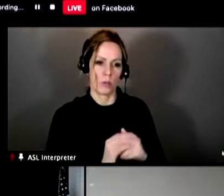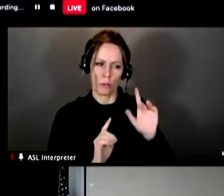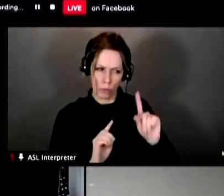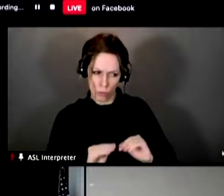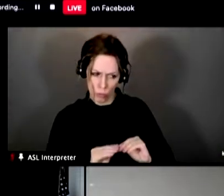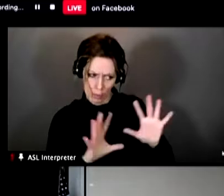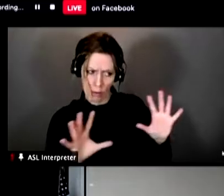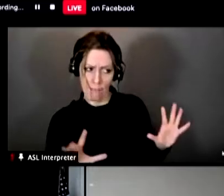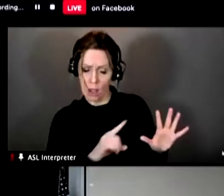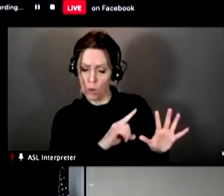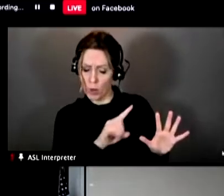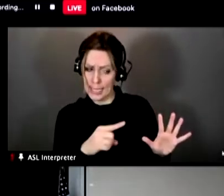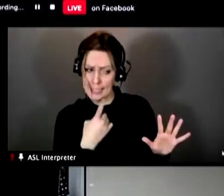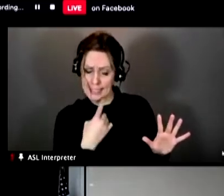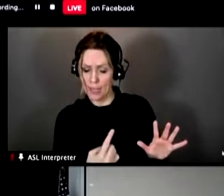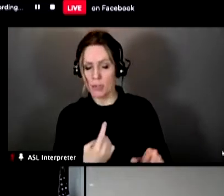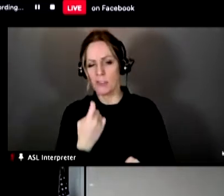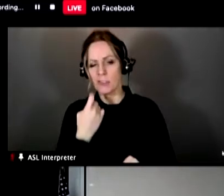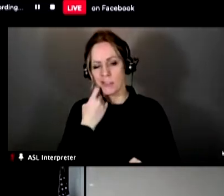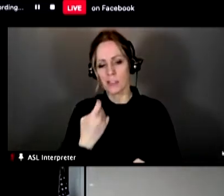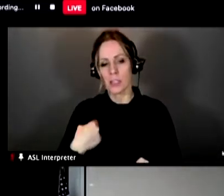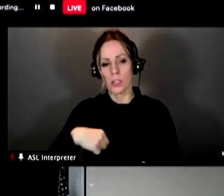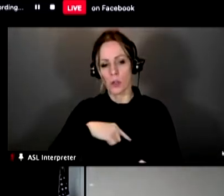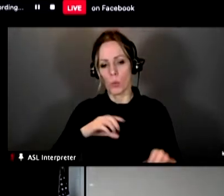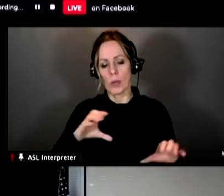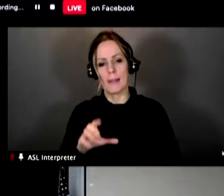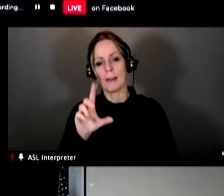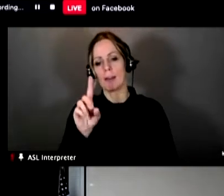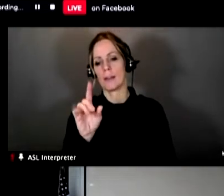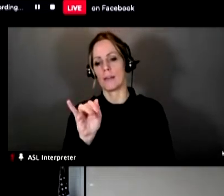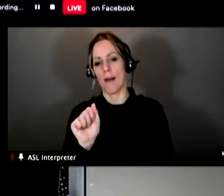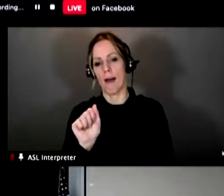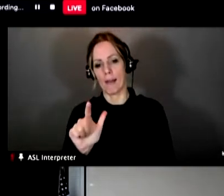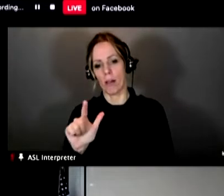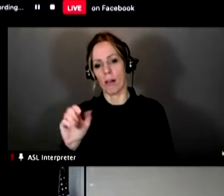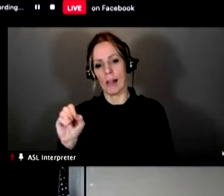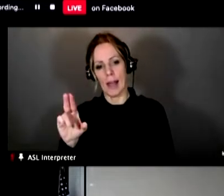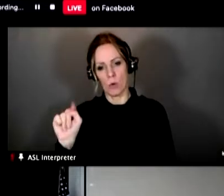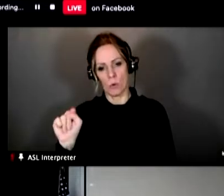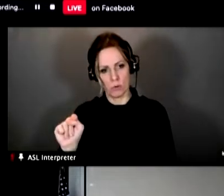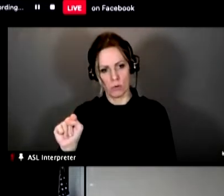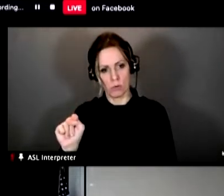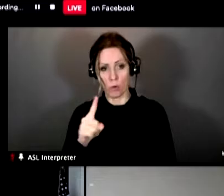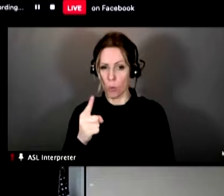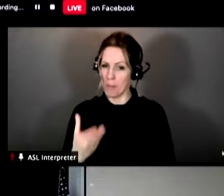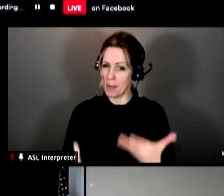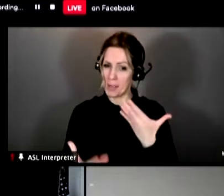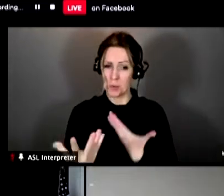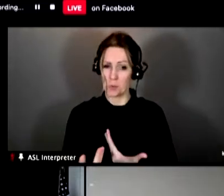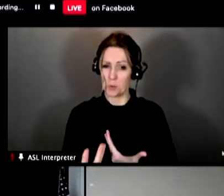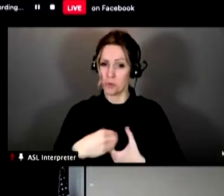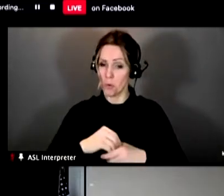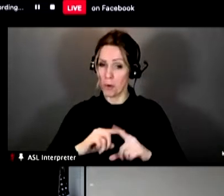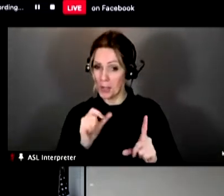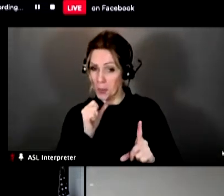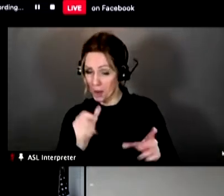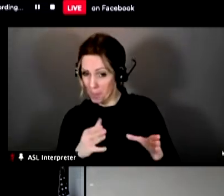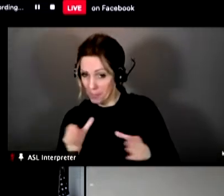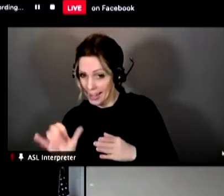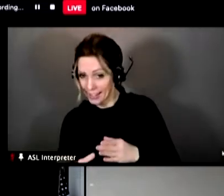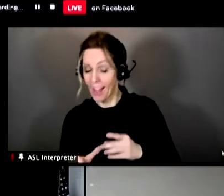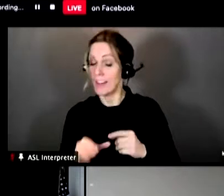Matthew was saying, we did do a dial out for tonight's meeting. So some of you may have joined us without planning on it. And we really appreciate that Matthew was one of